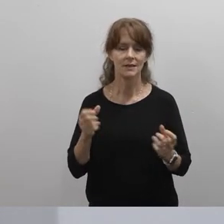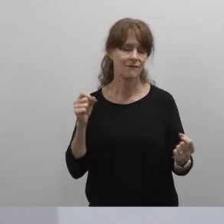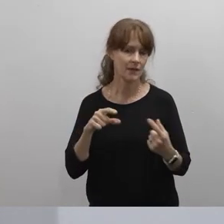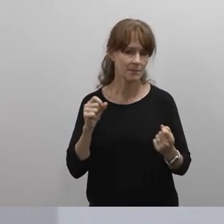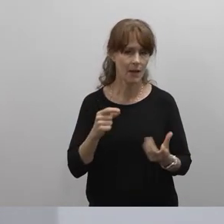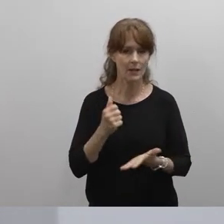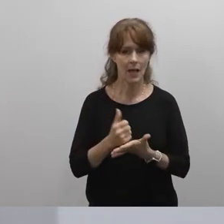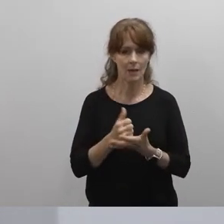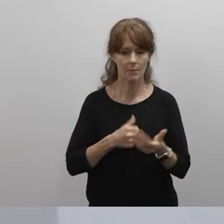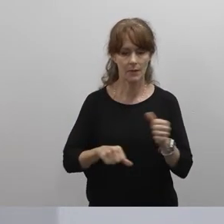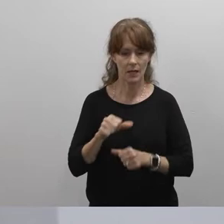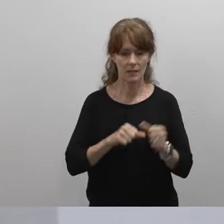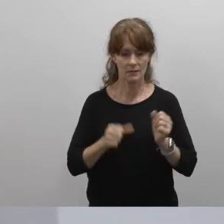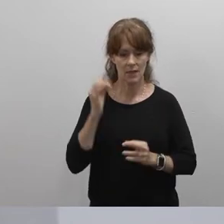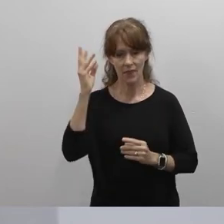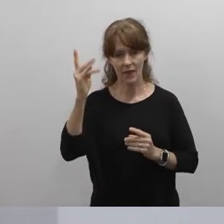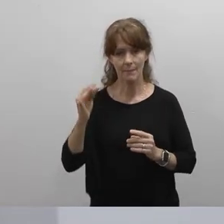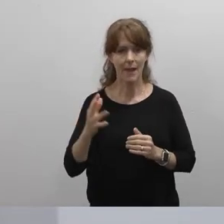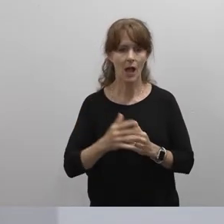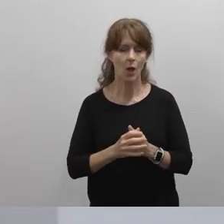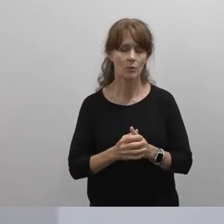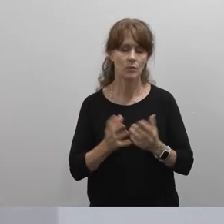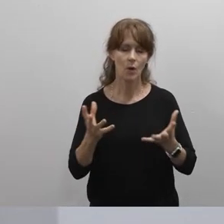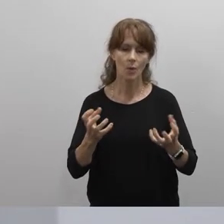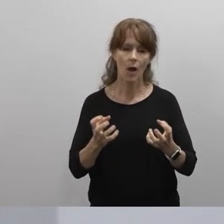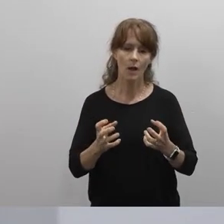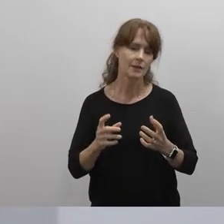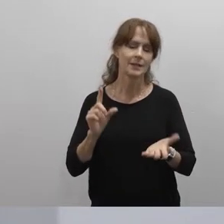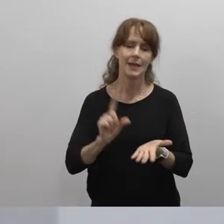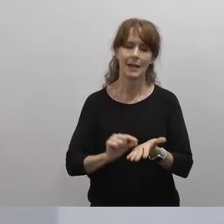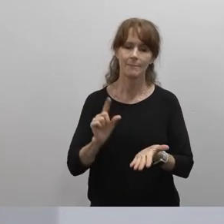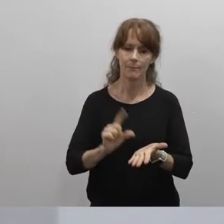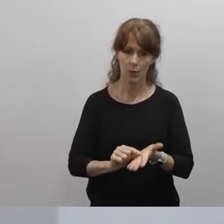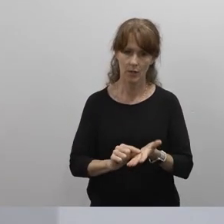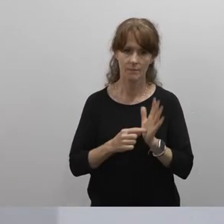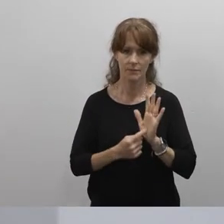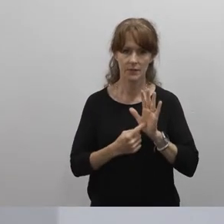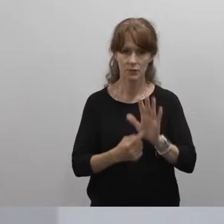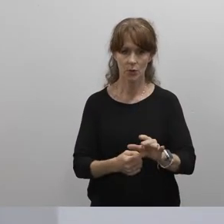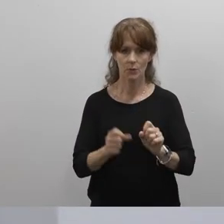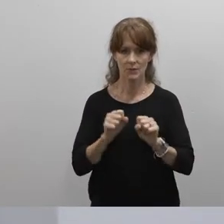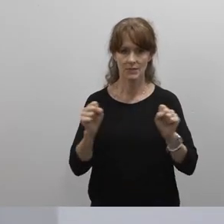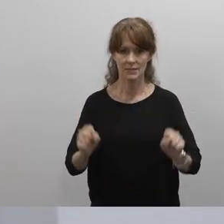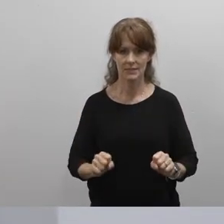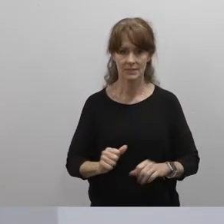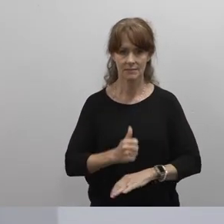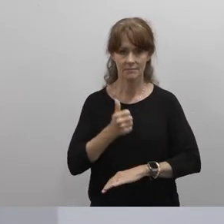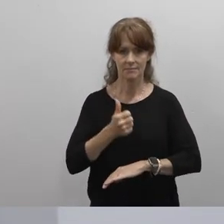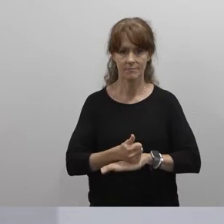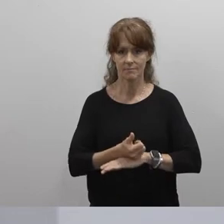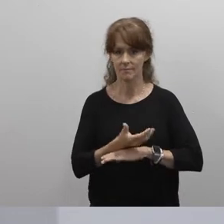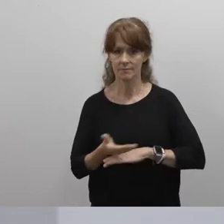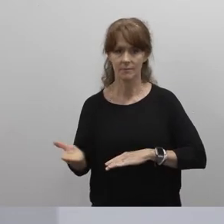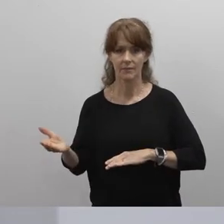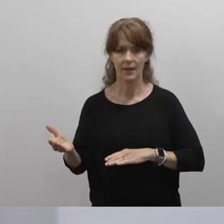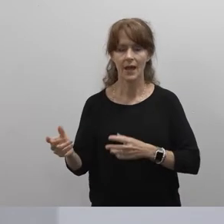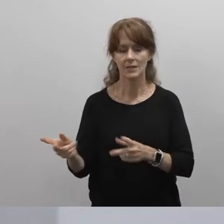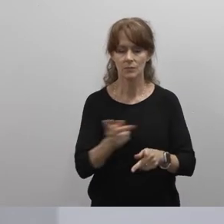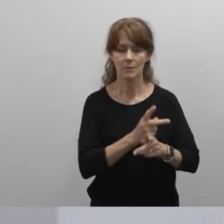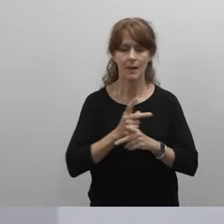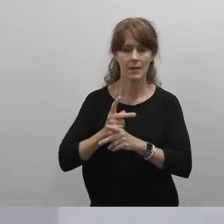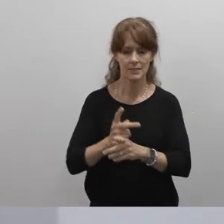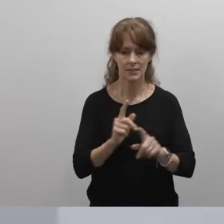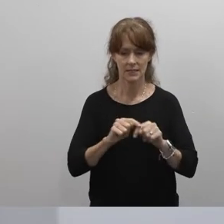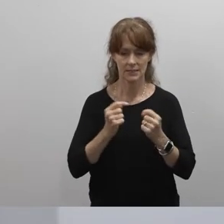feedback, and helping us to think about what we want in print, which shows the systems that are at play for how we manage as a governance